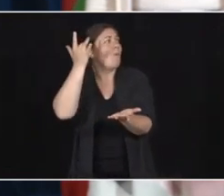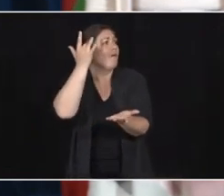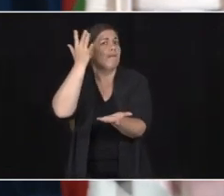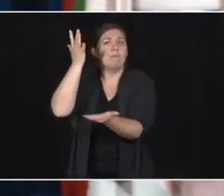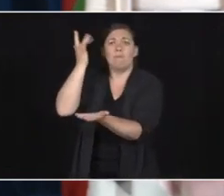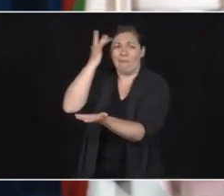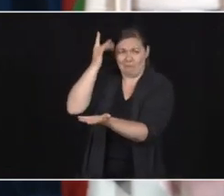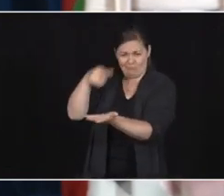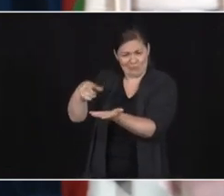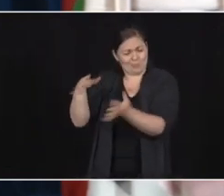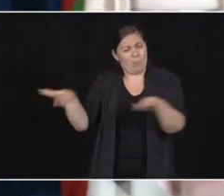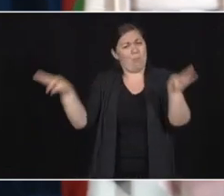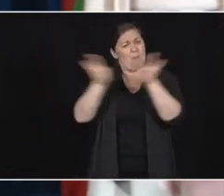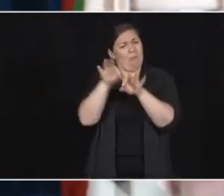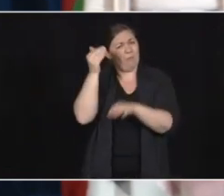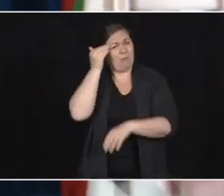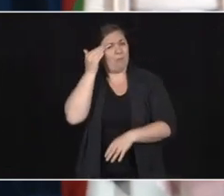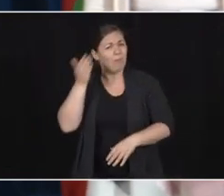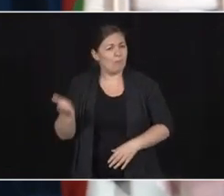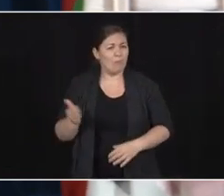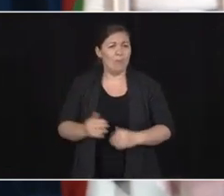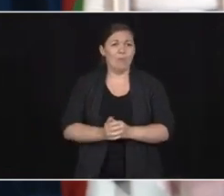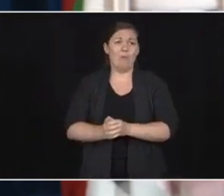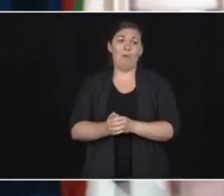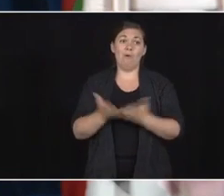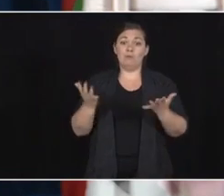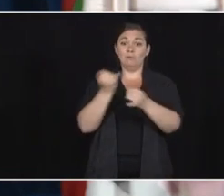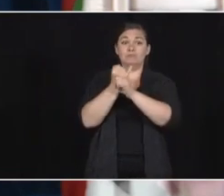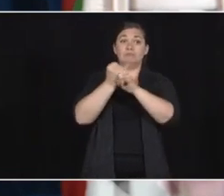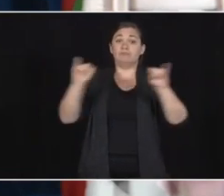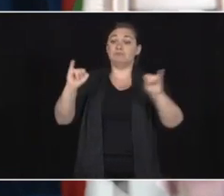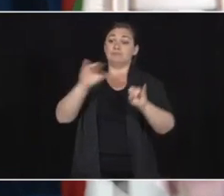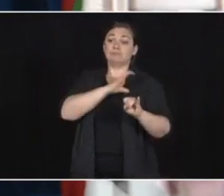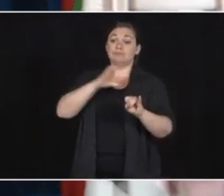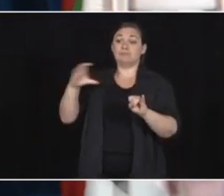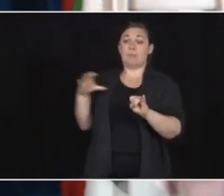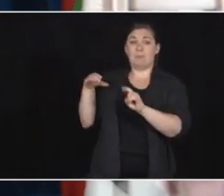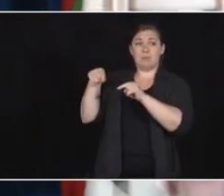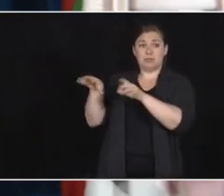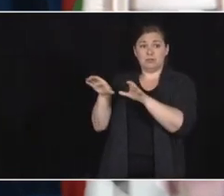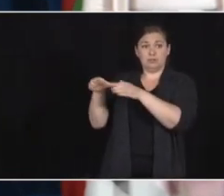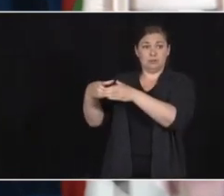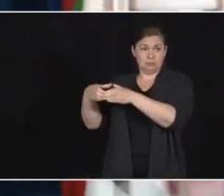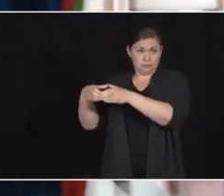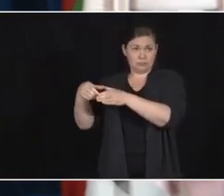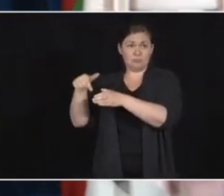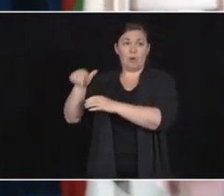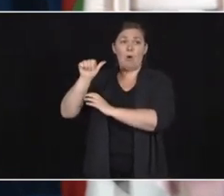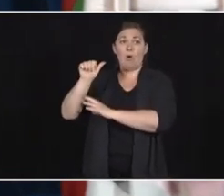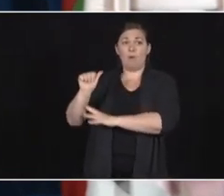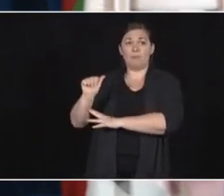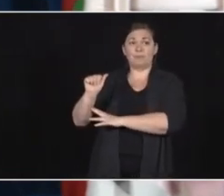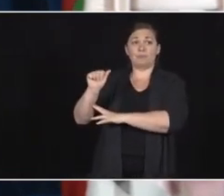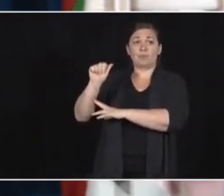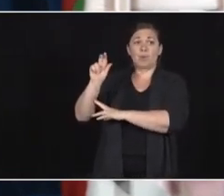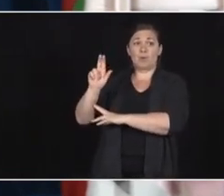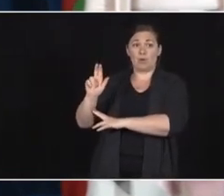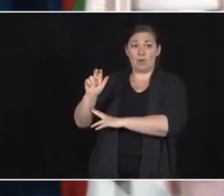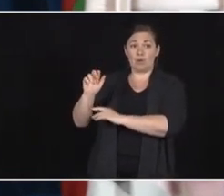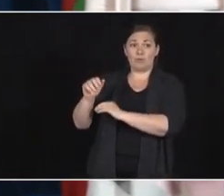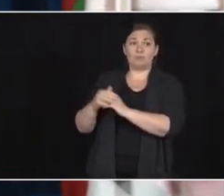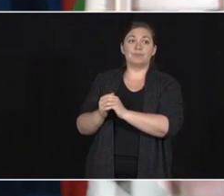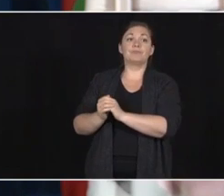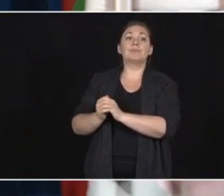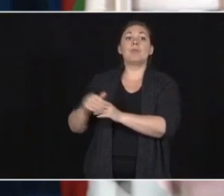There will be an independent commission. The Auditor General is investigating. The coroner is investigating, and possibly